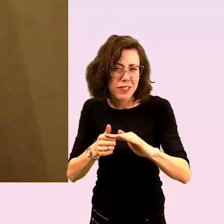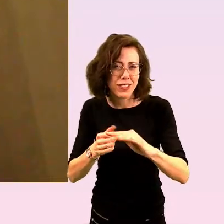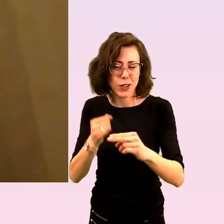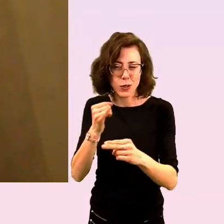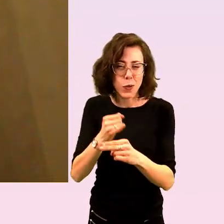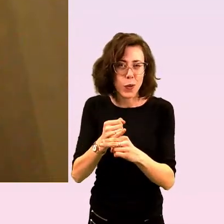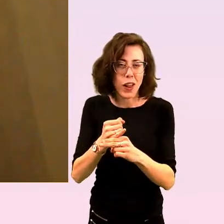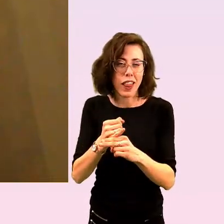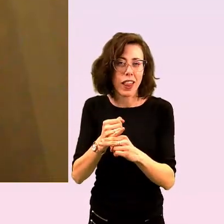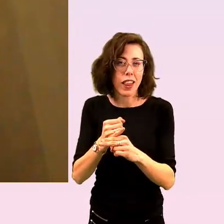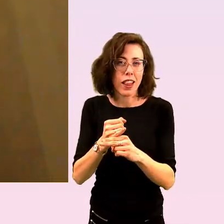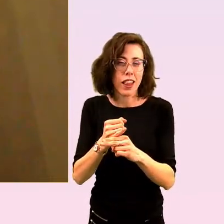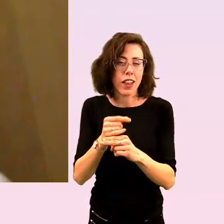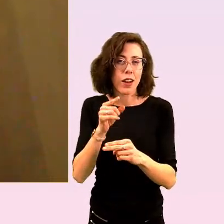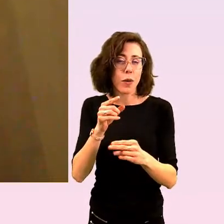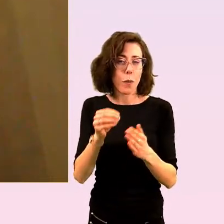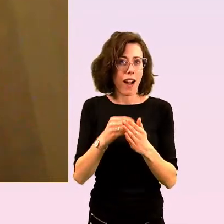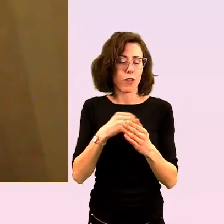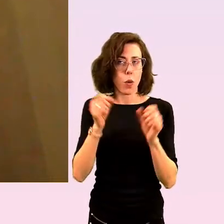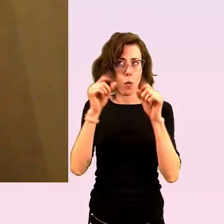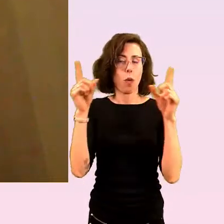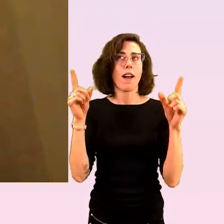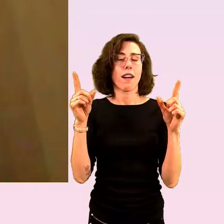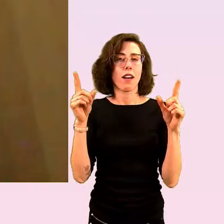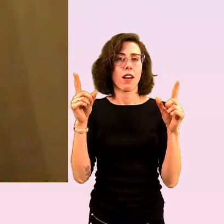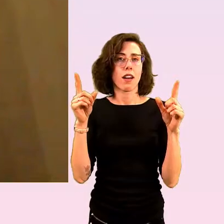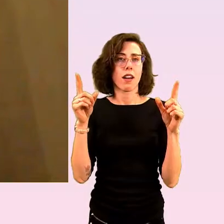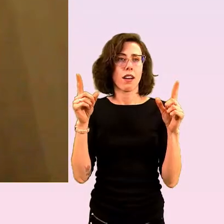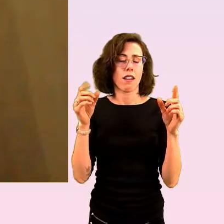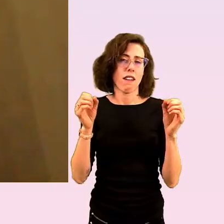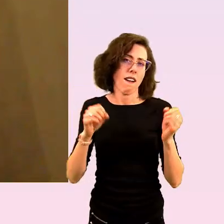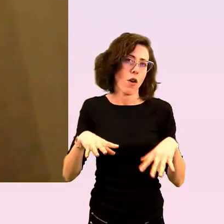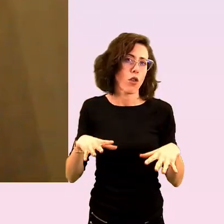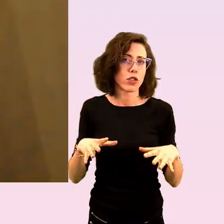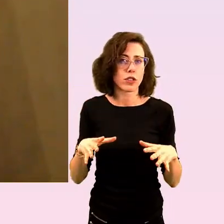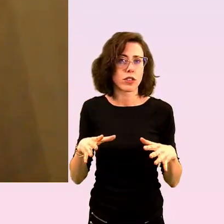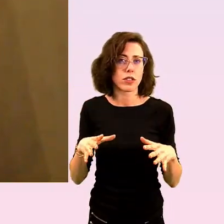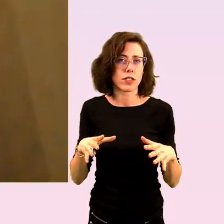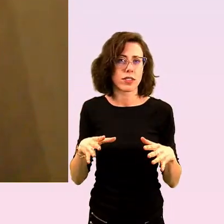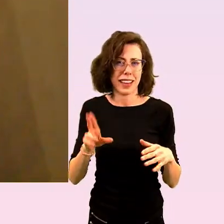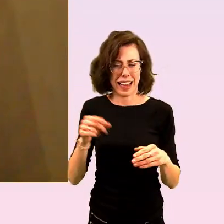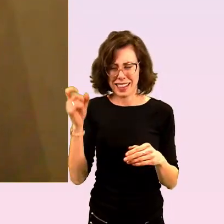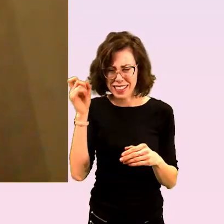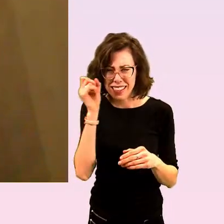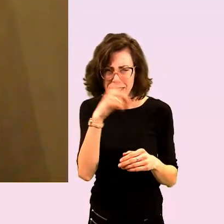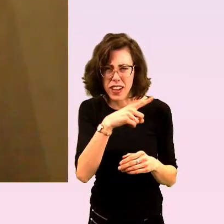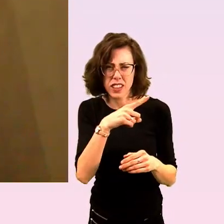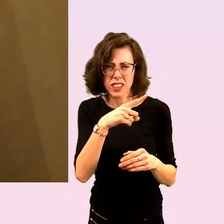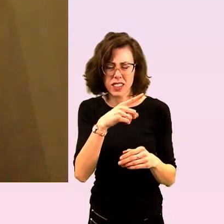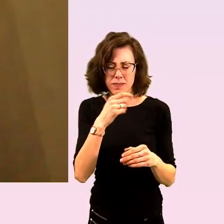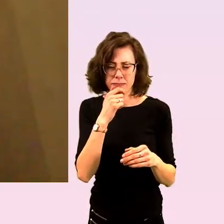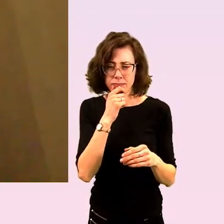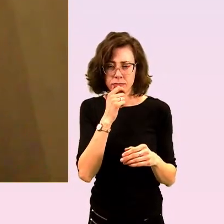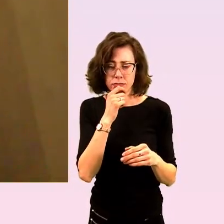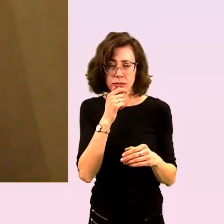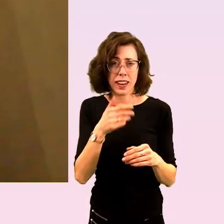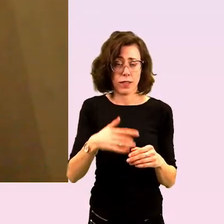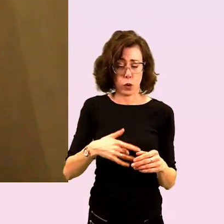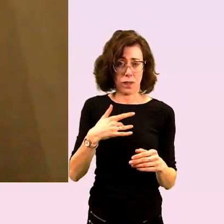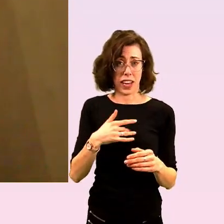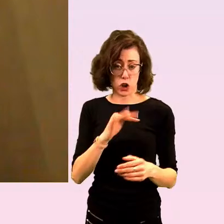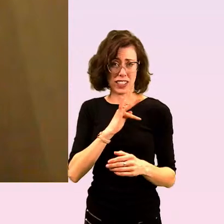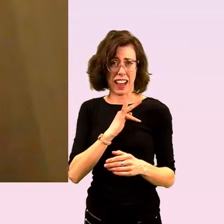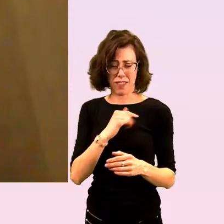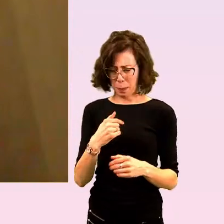that I think sometimes it can be difficult in a workplace if you feel